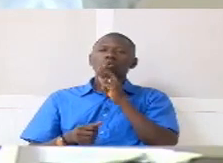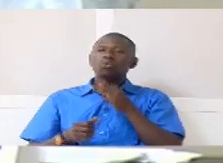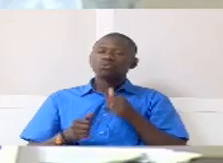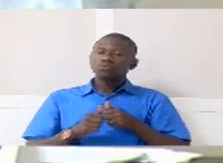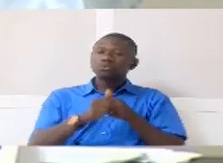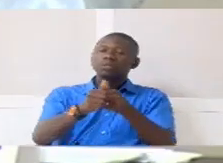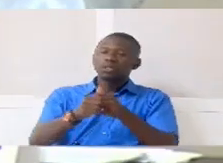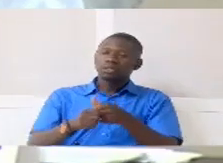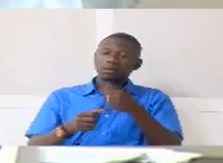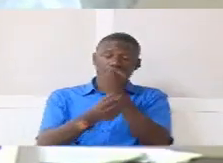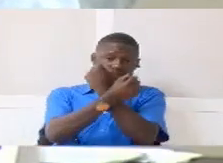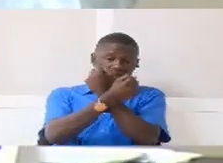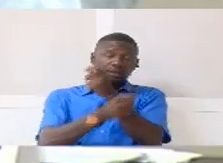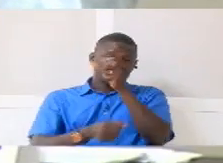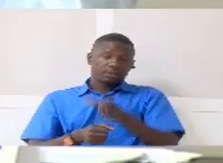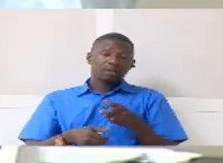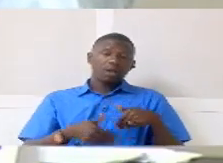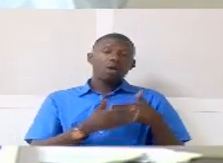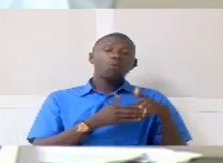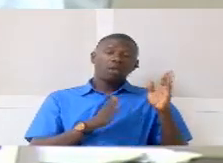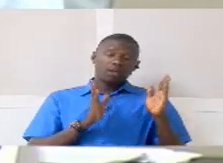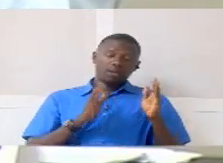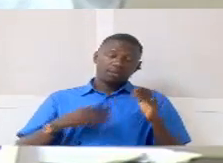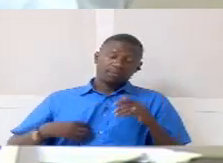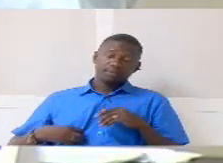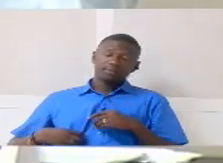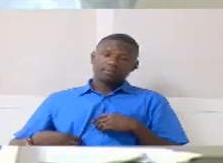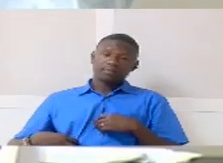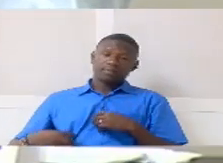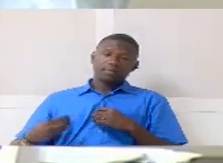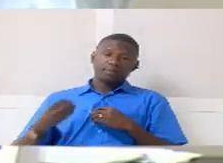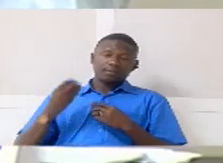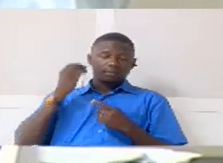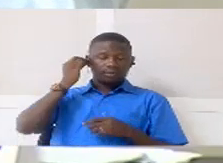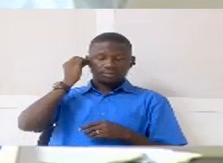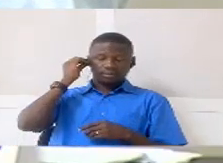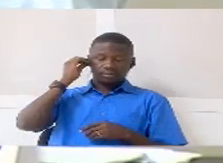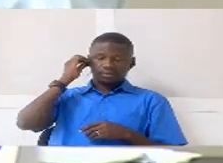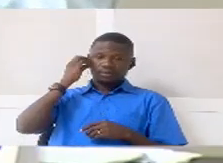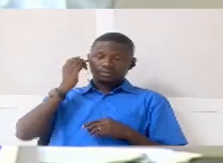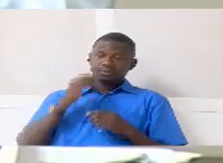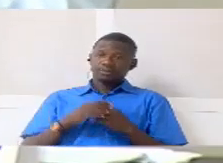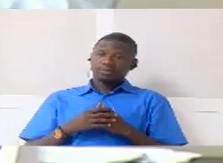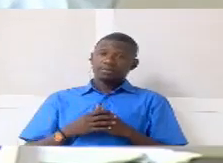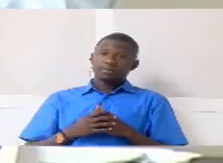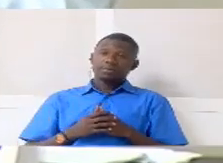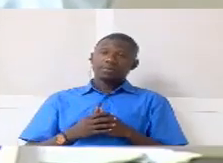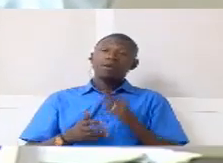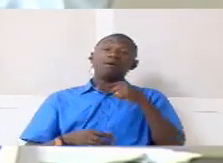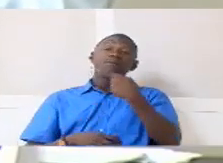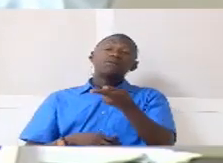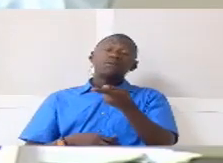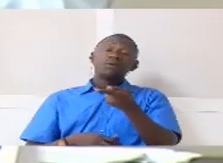For detainees who are in the prison and removed by the NIA during that time, would